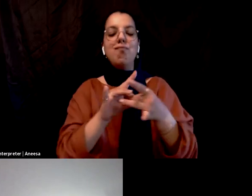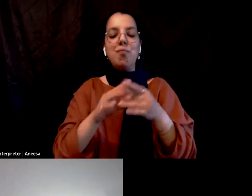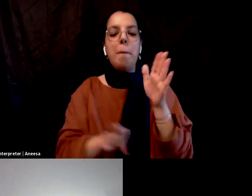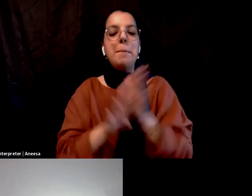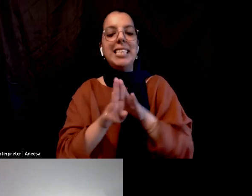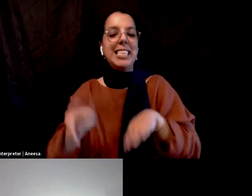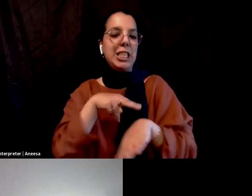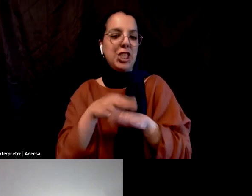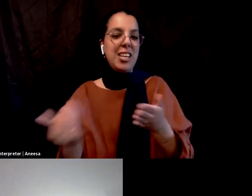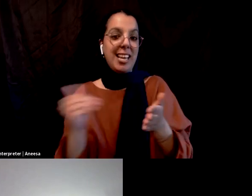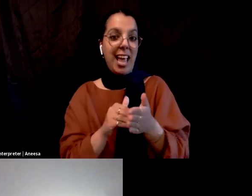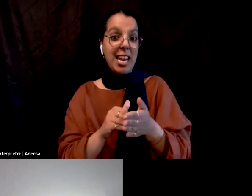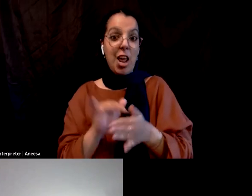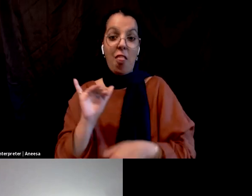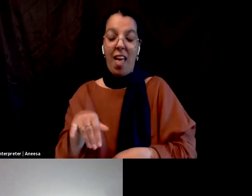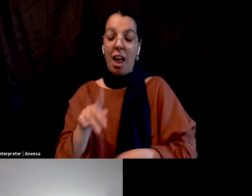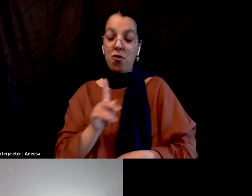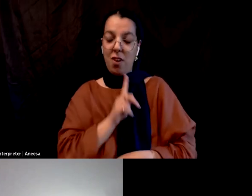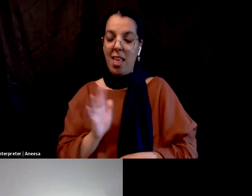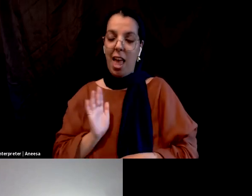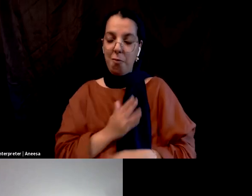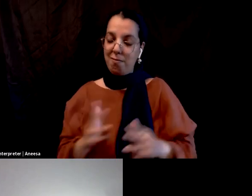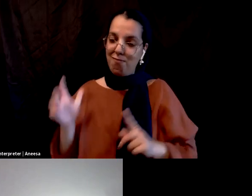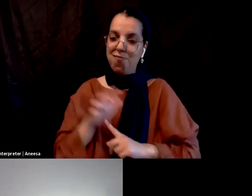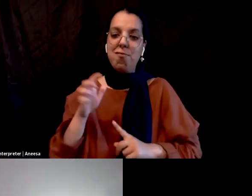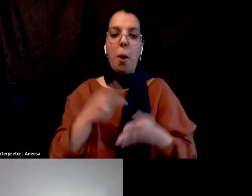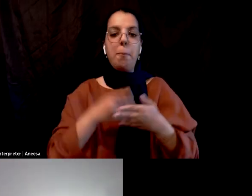say, the biggest project of resilience that